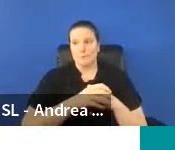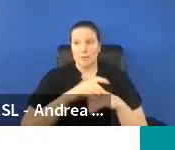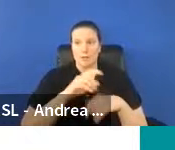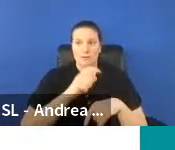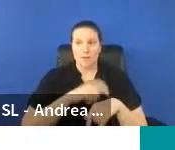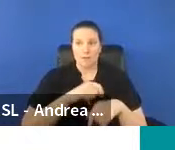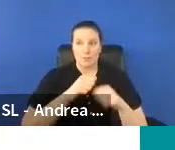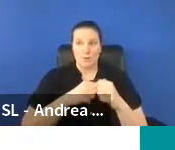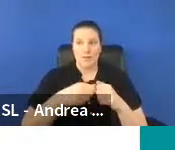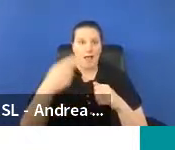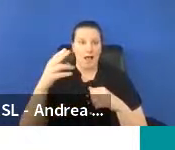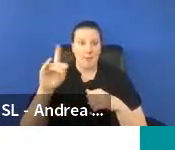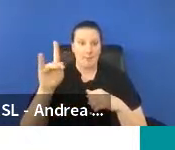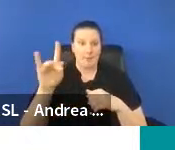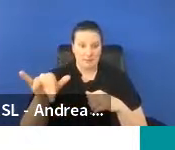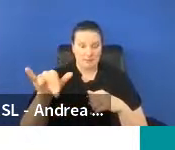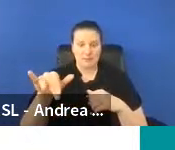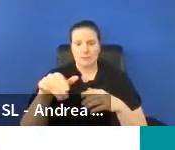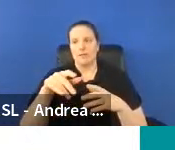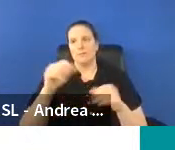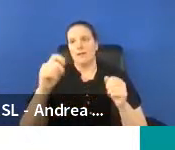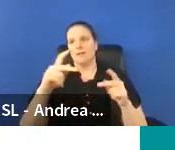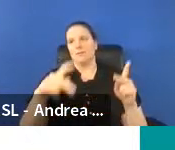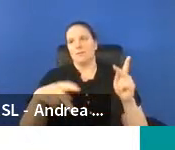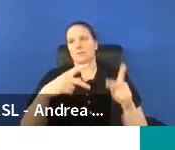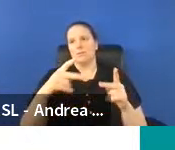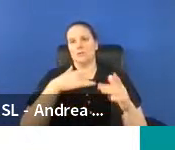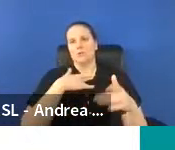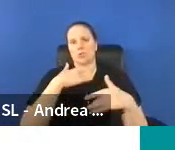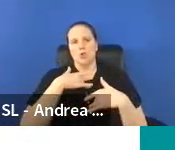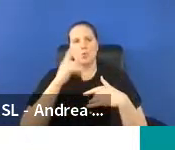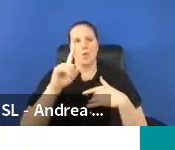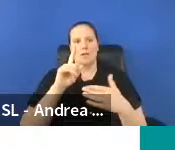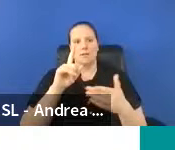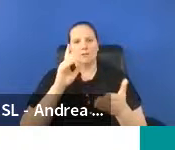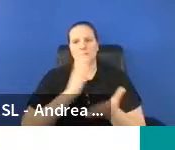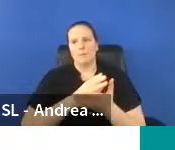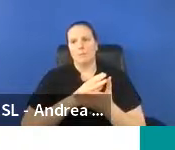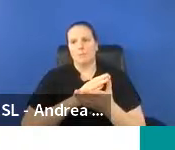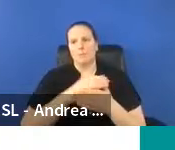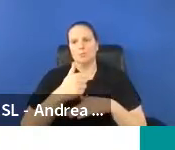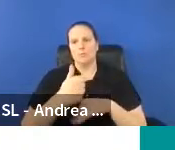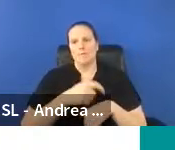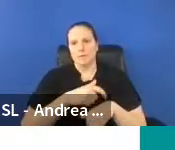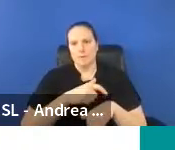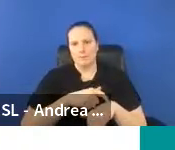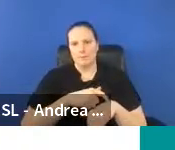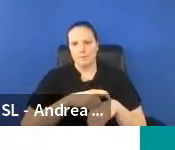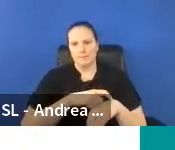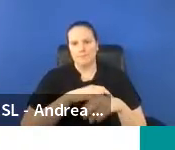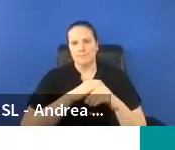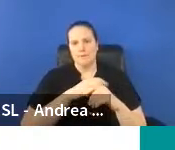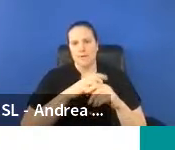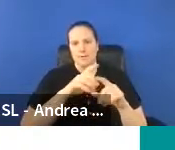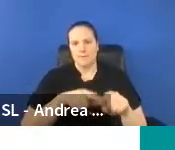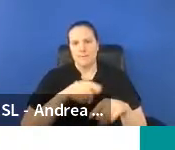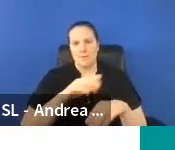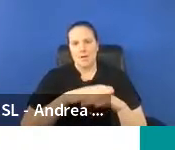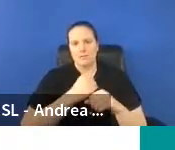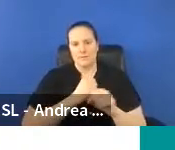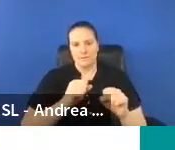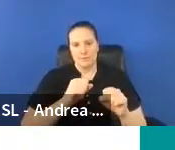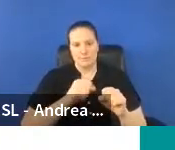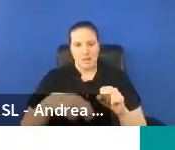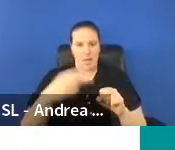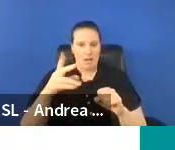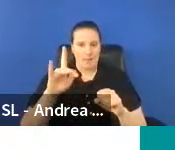capacity transit, a lot of folks really were concerned about where the stop's going to be, their travel time, and the reliability and safety of the